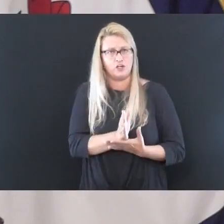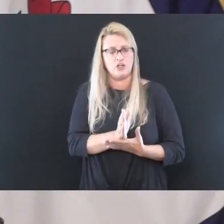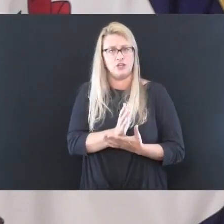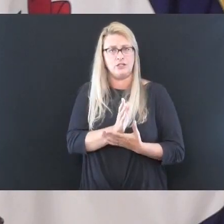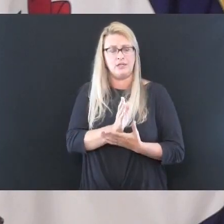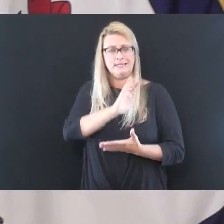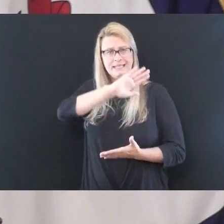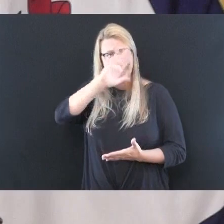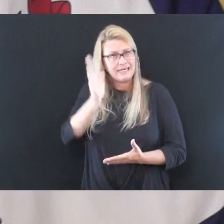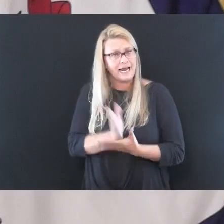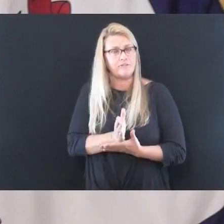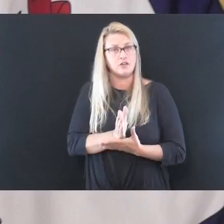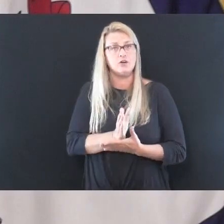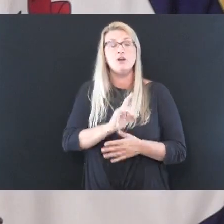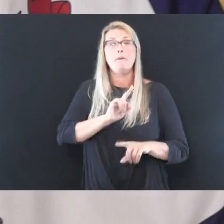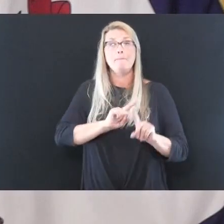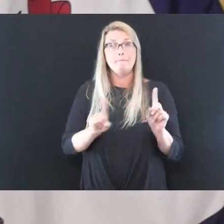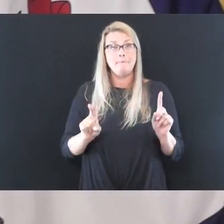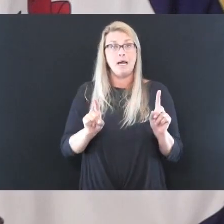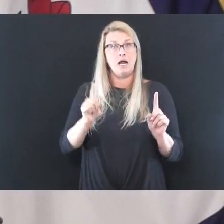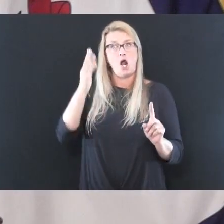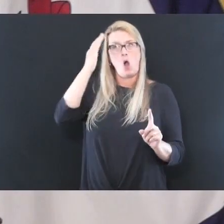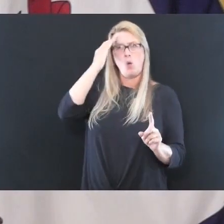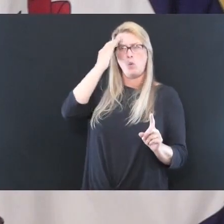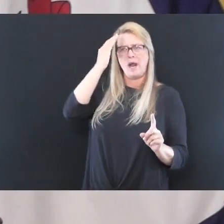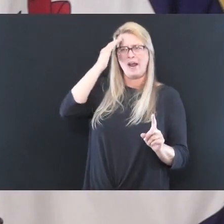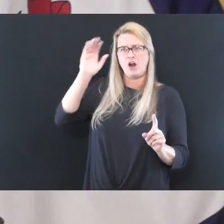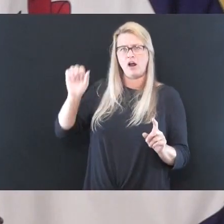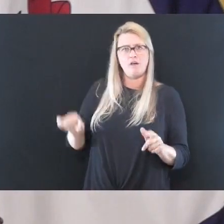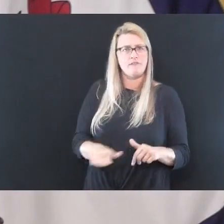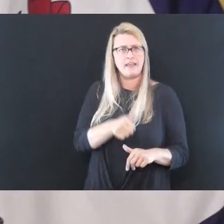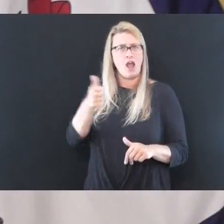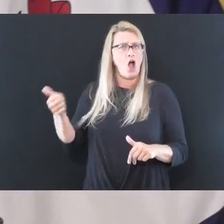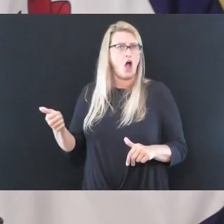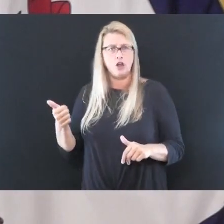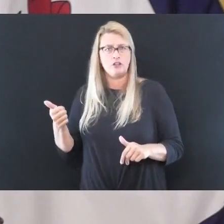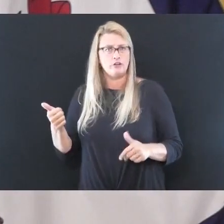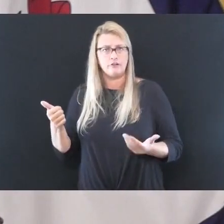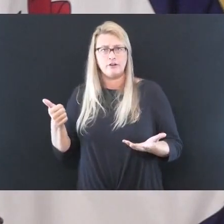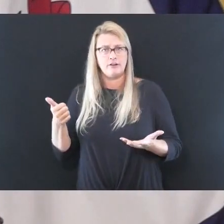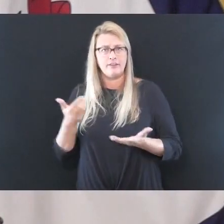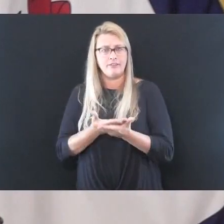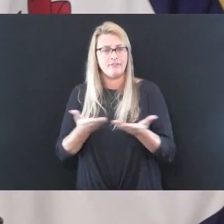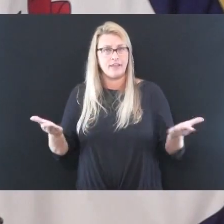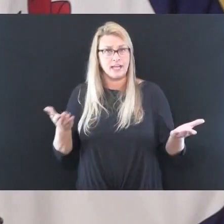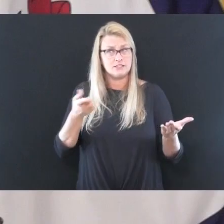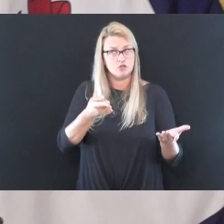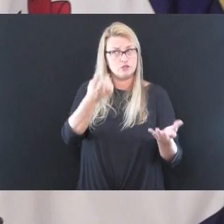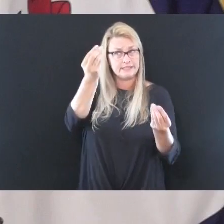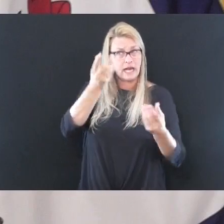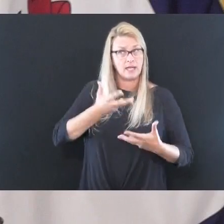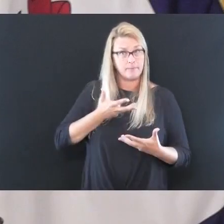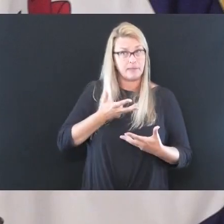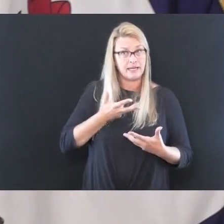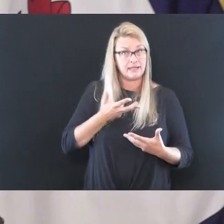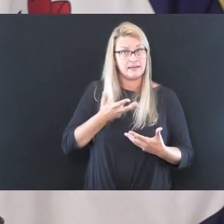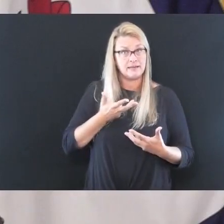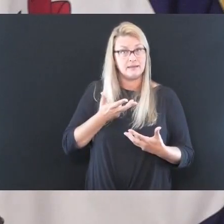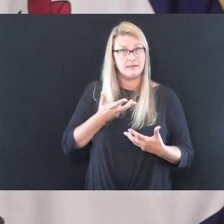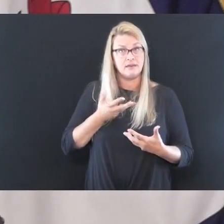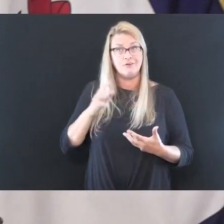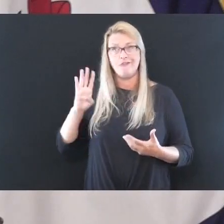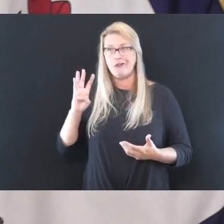such a thing as that. Now, as far as being aware of all the things that you're telling me from the standpoint of